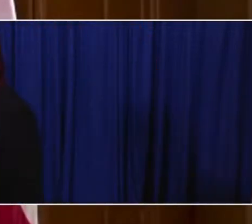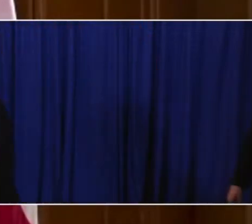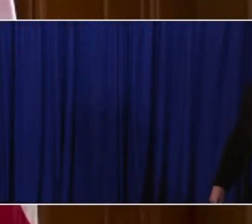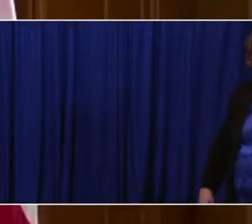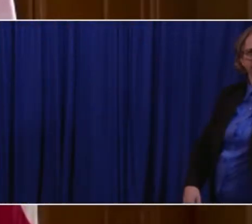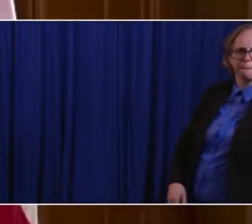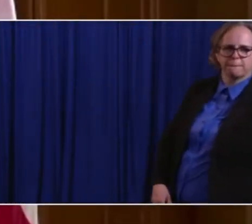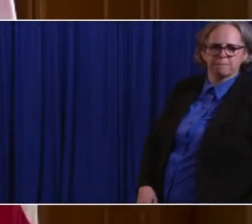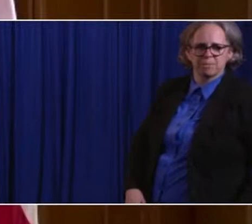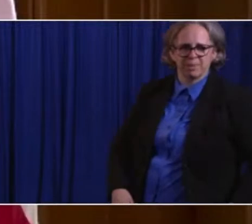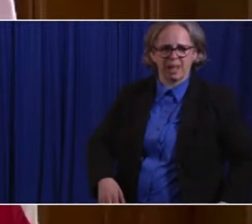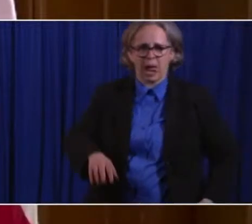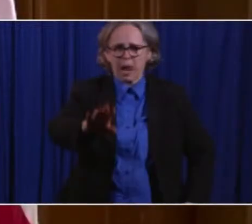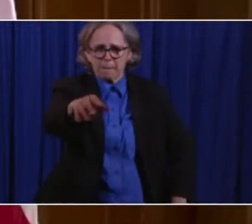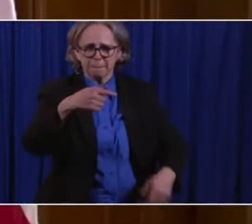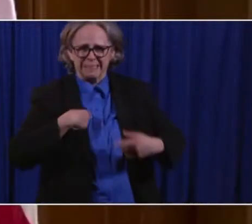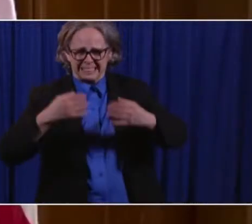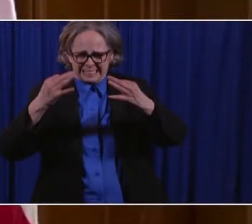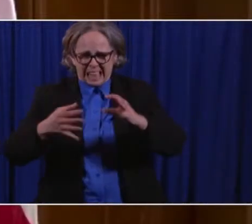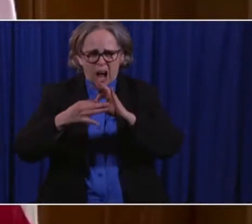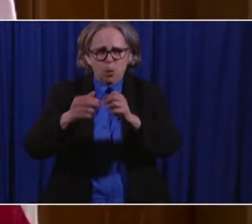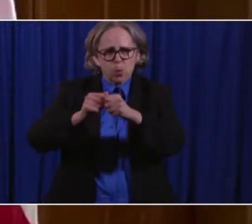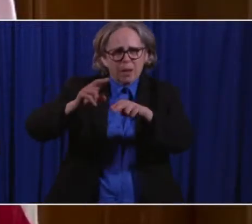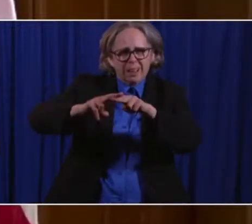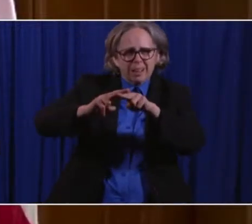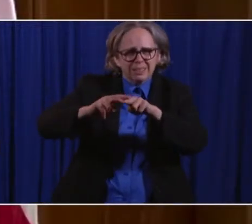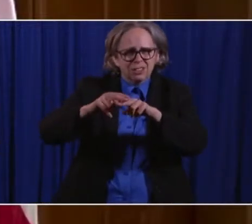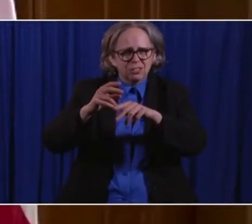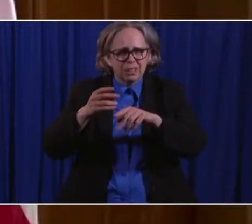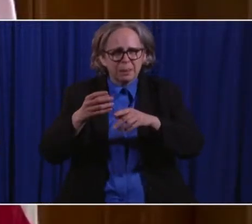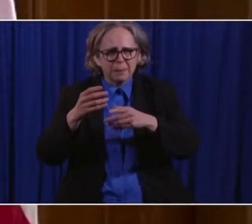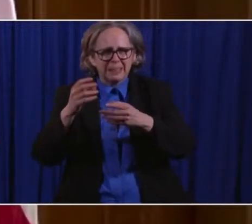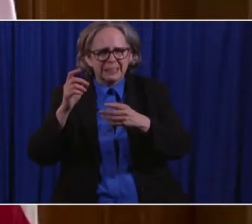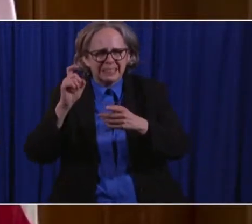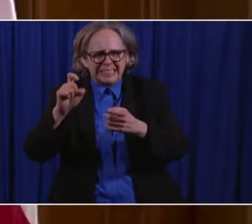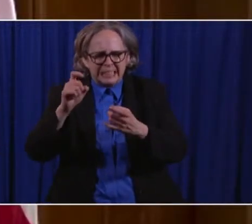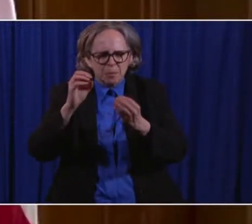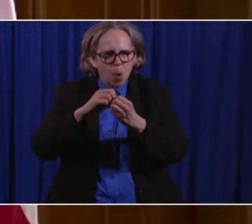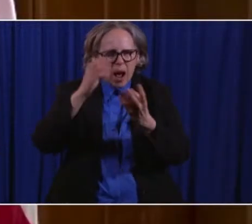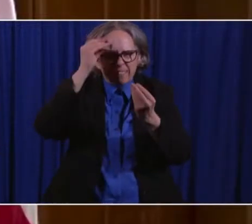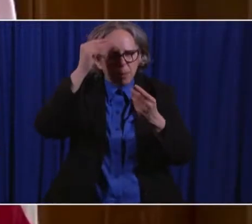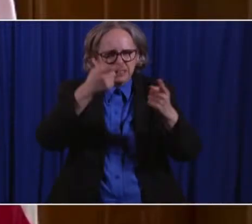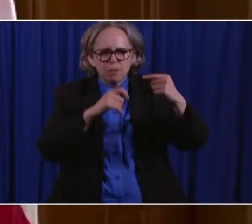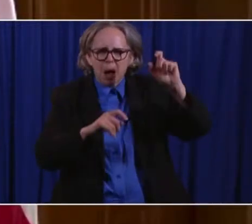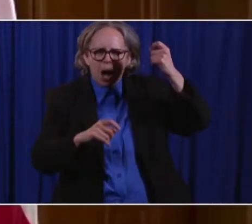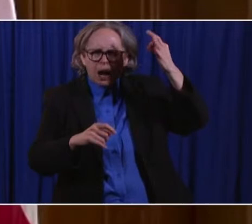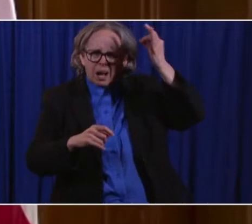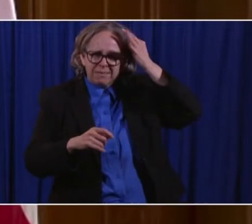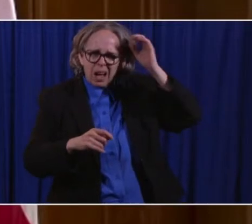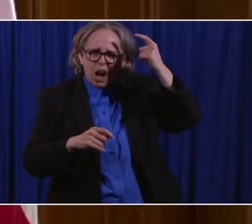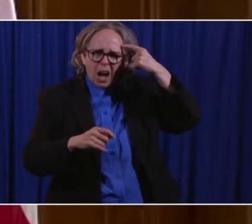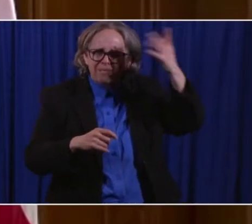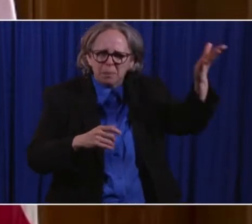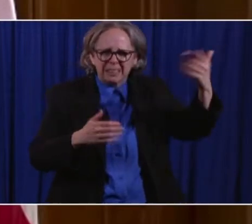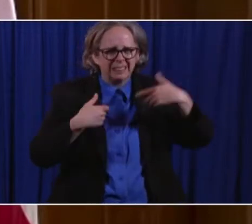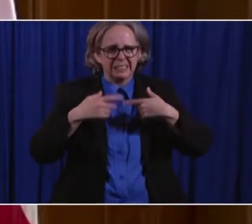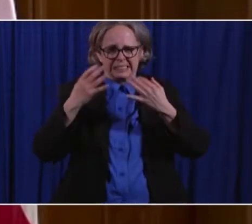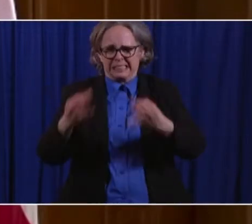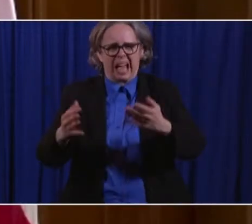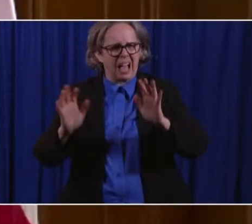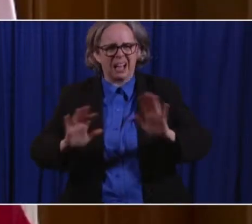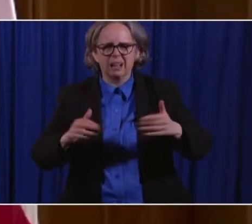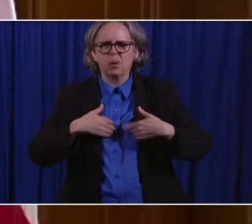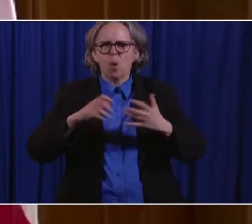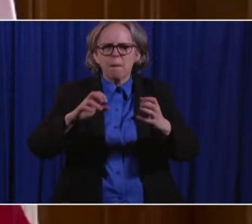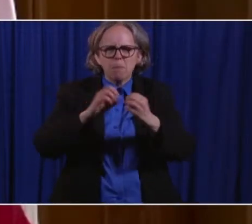that's clear. So I would certainly reserve judgment until we get, more information about it. What's our